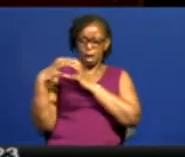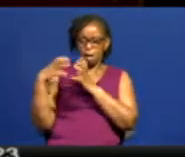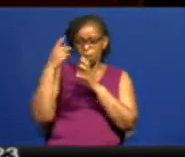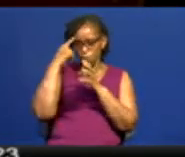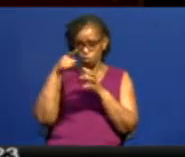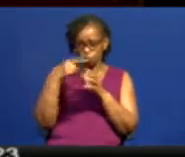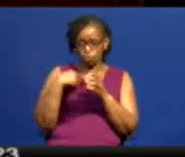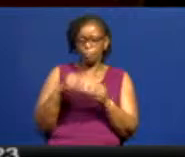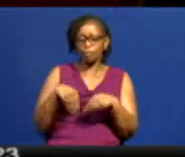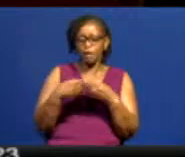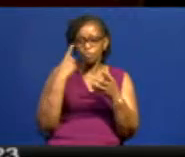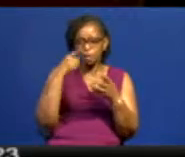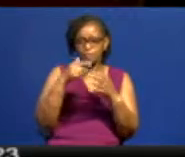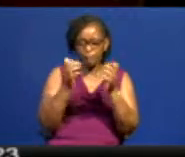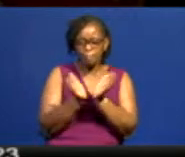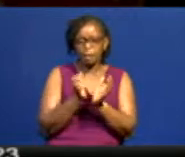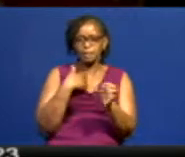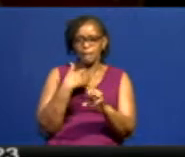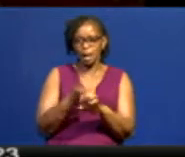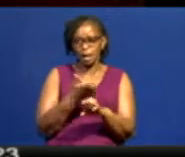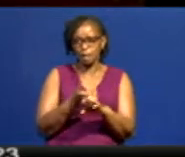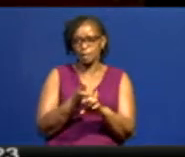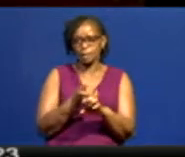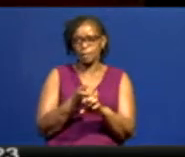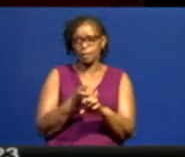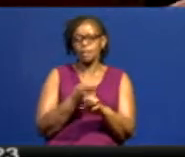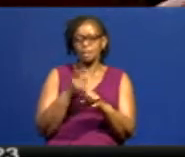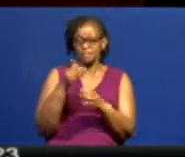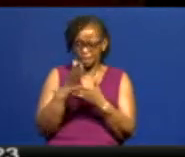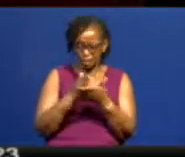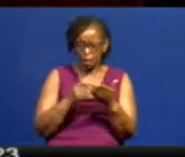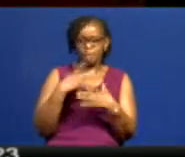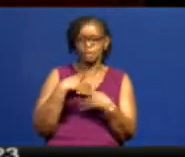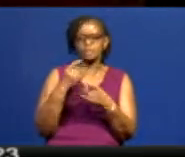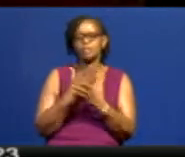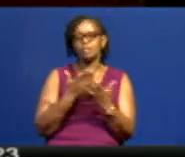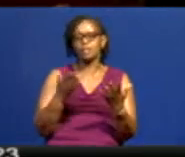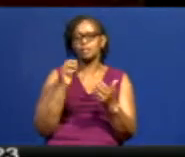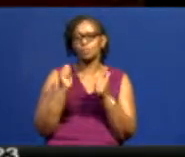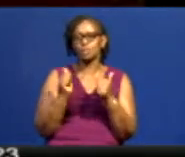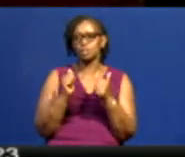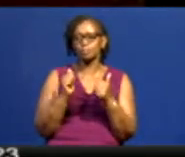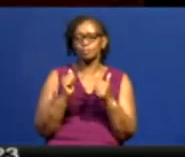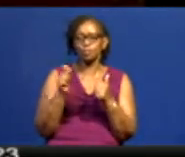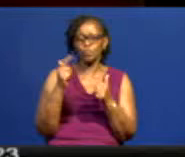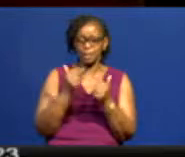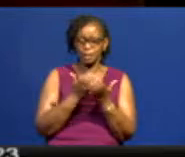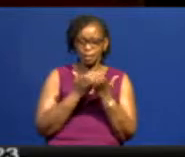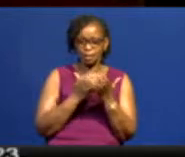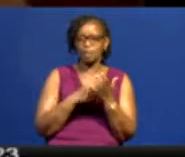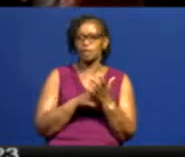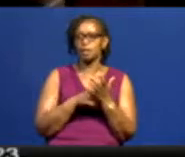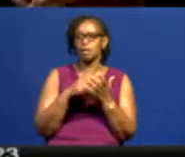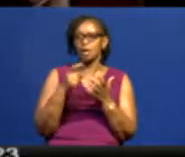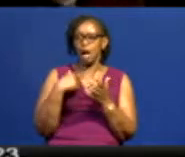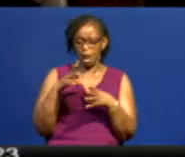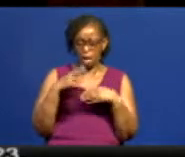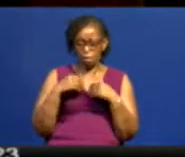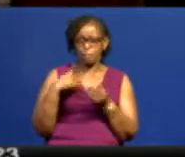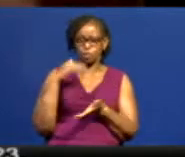for that family is higher than probably someone who doesn't have a family. Those are some of the interesting views that we're actually receiving, saying that allow me to deduct